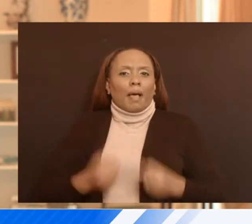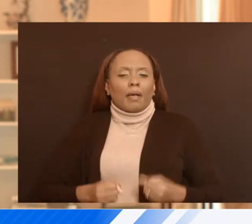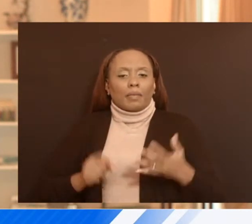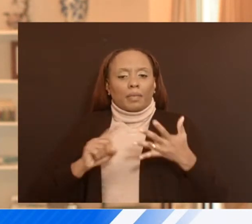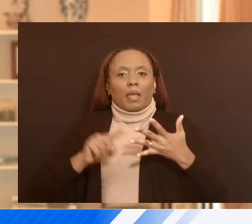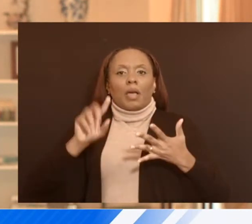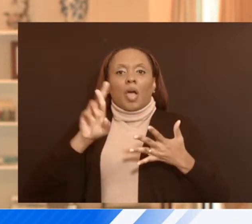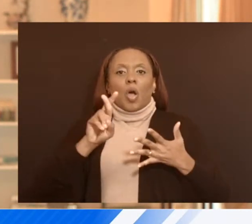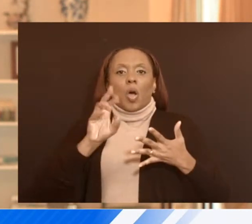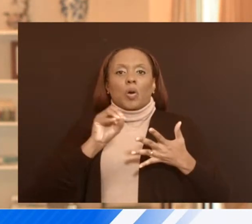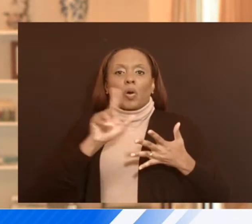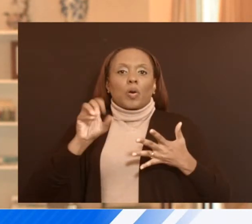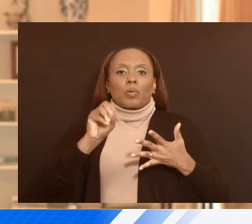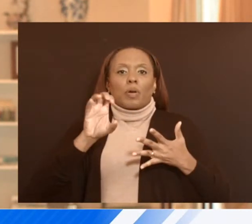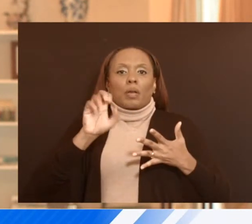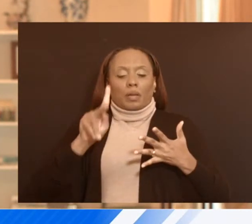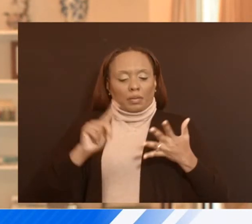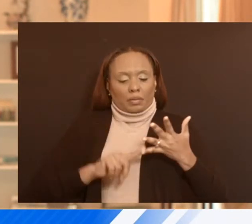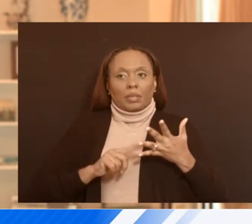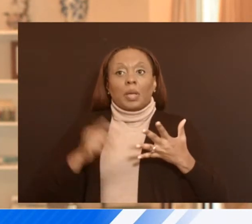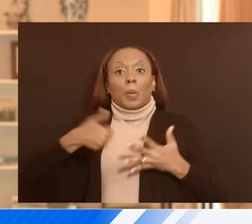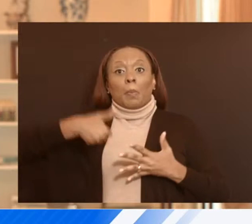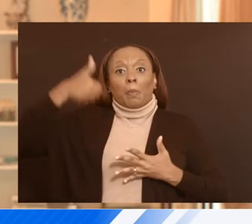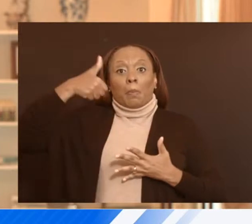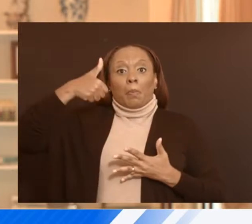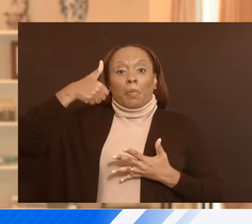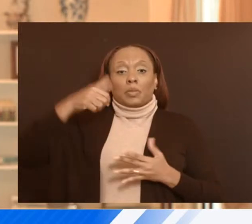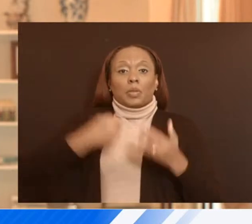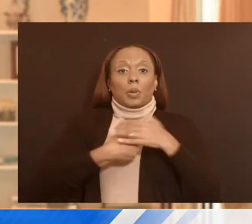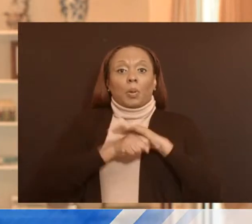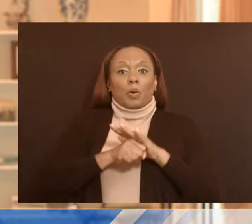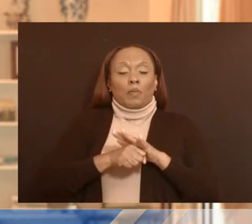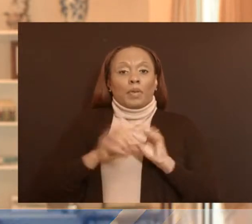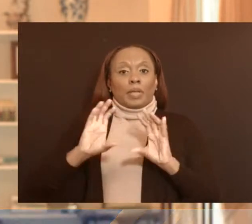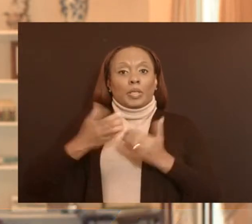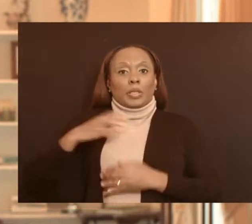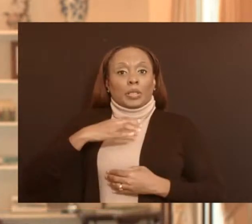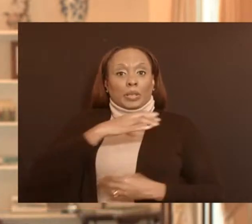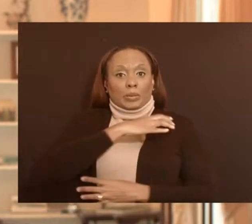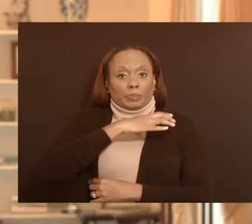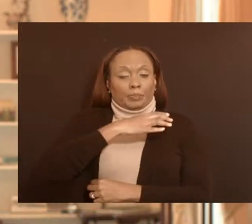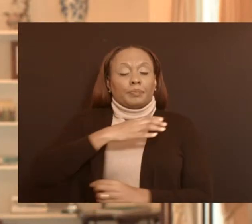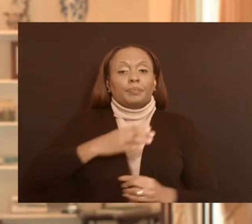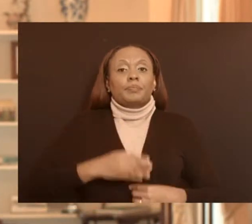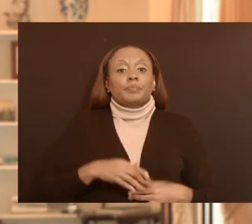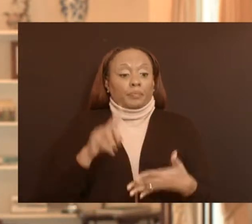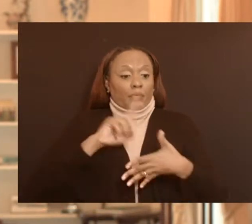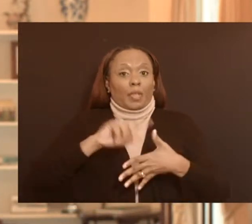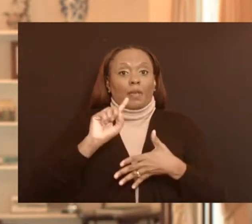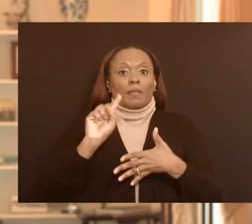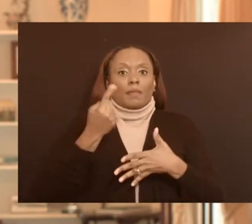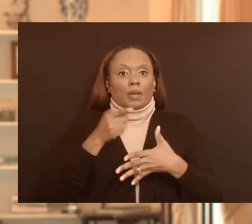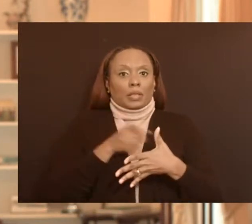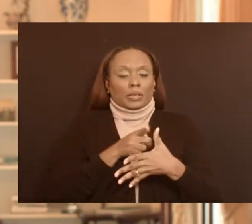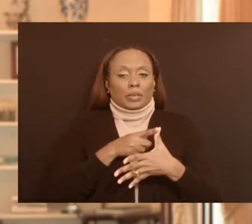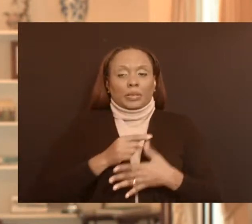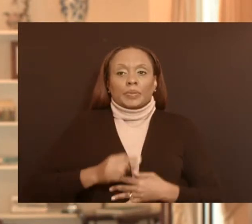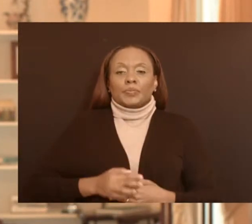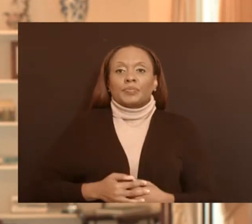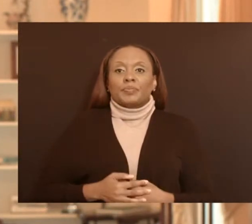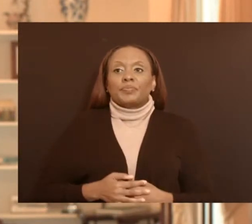of the COVID-19 Monitoring Unit, Mr. Ronald Chapman. Minister Bostic will start first with a statement.